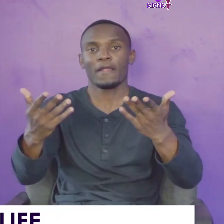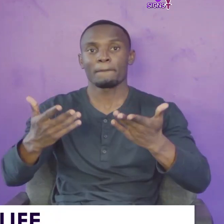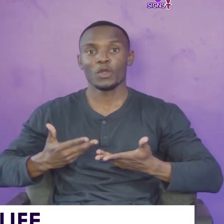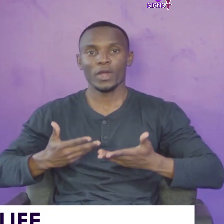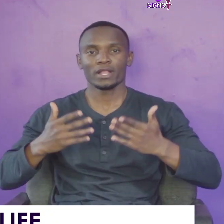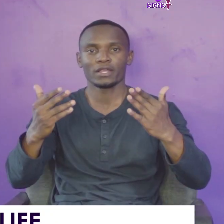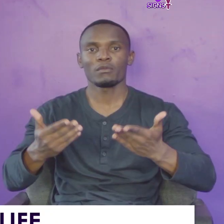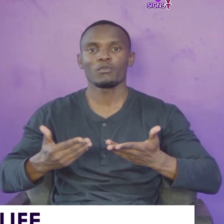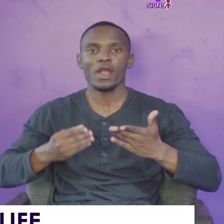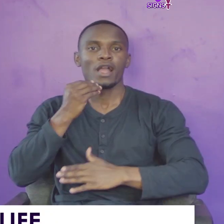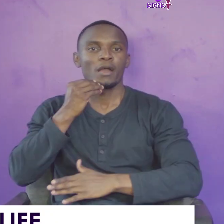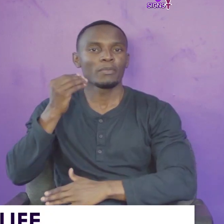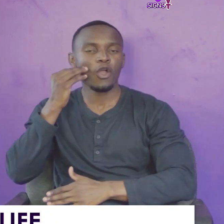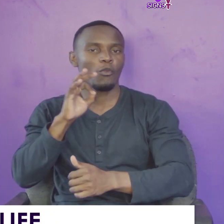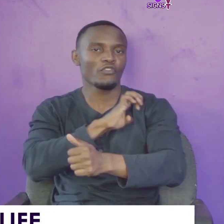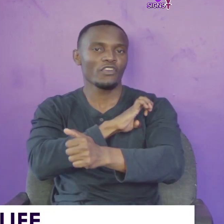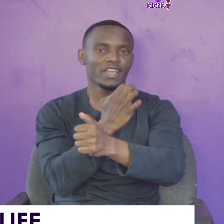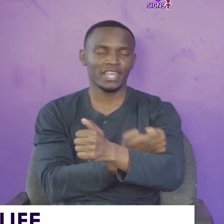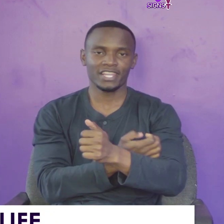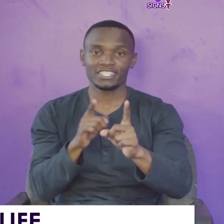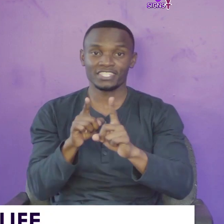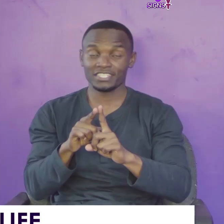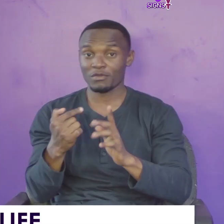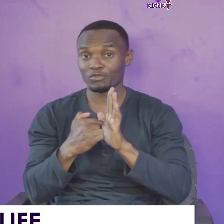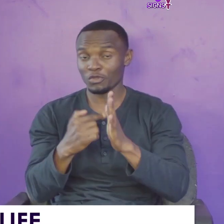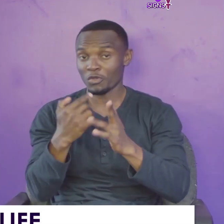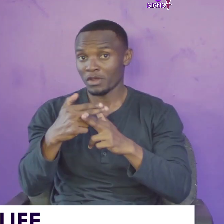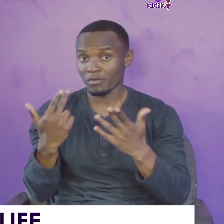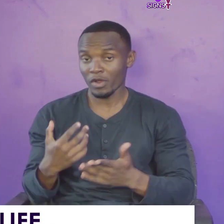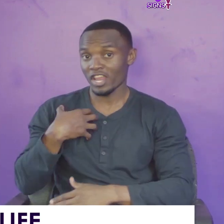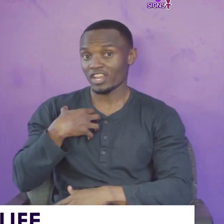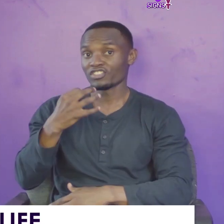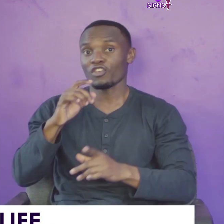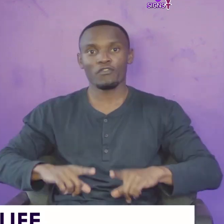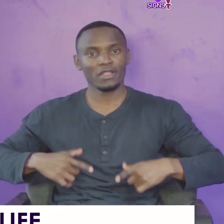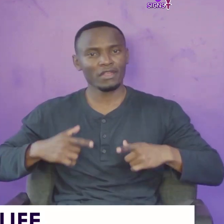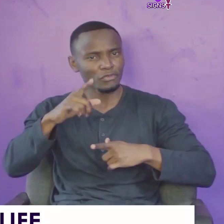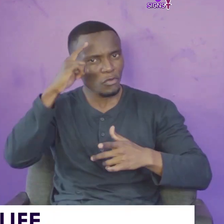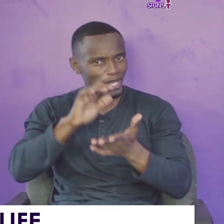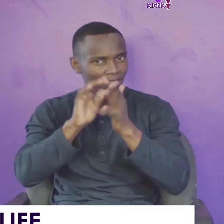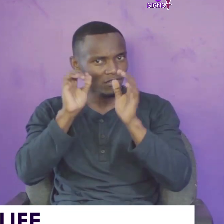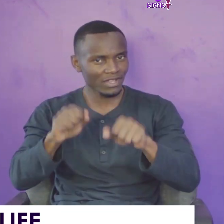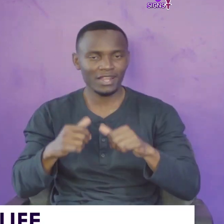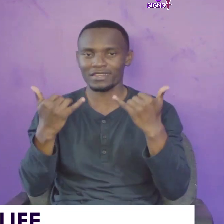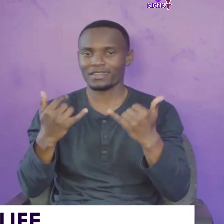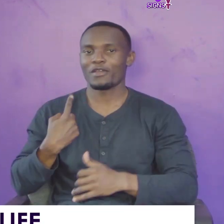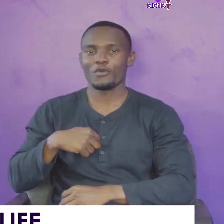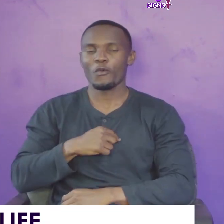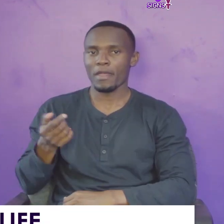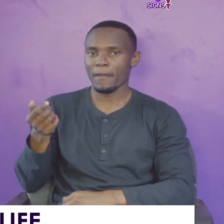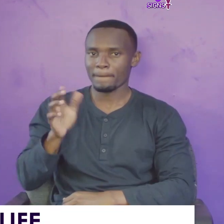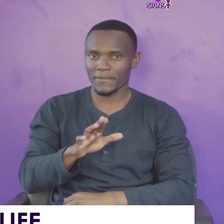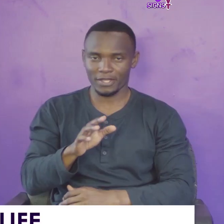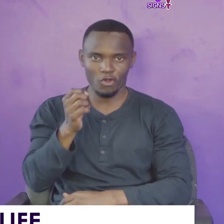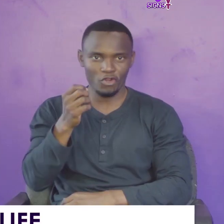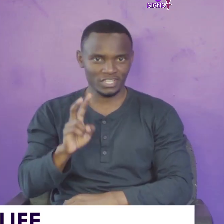Welcome to the home of energy, the Treasures of Life show. Can you believe it? We are back on your screens.